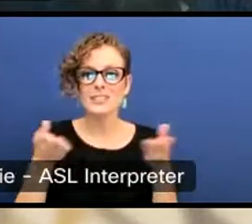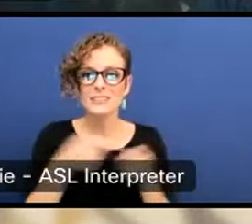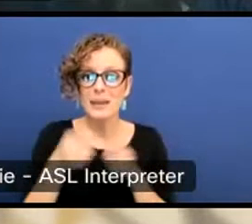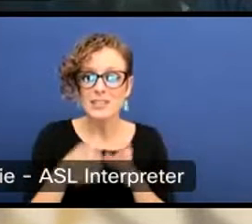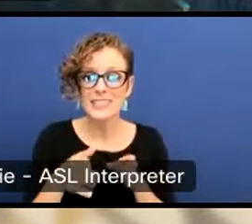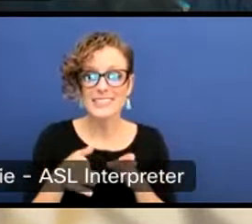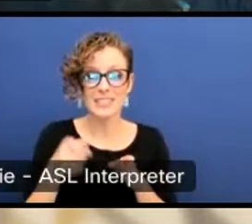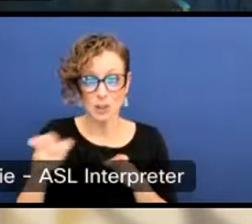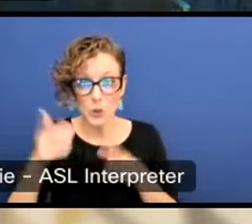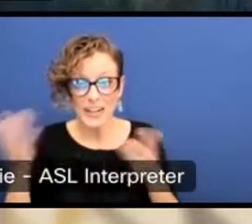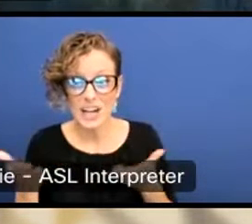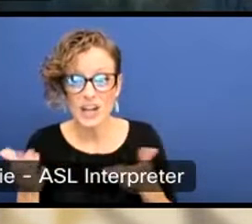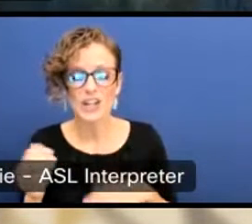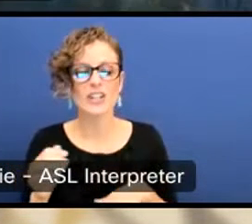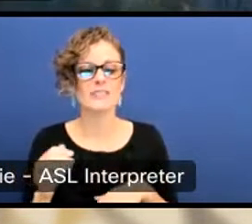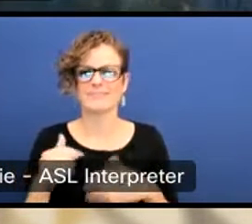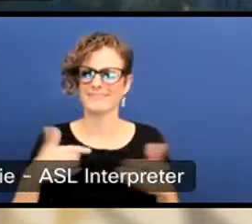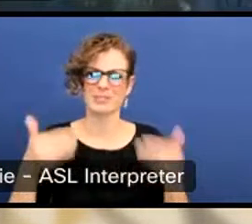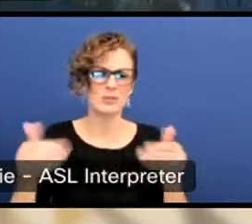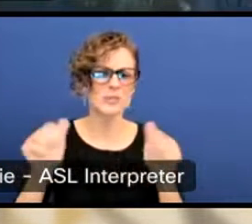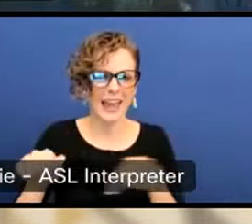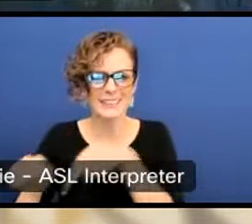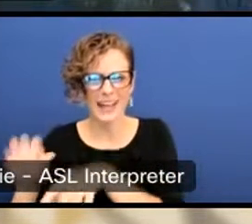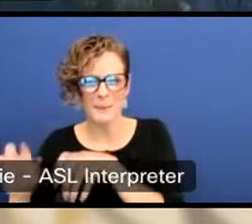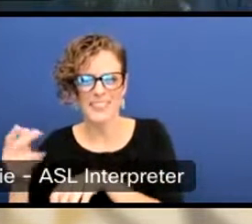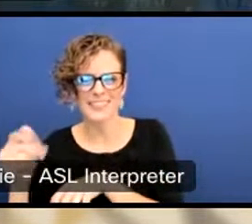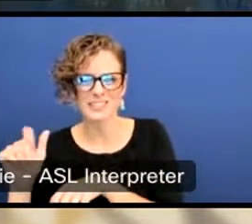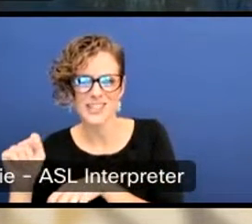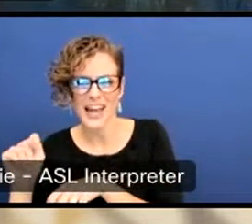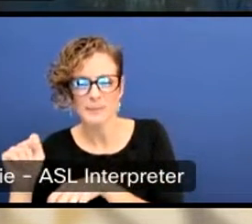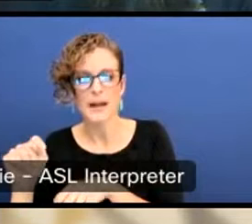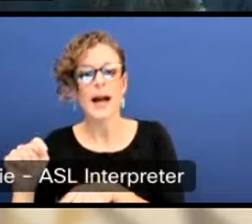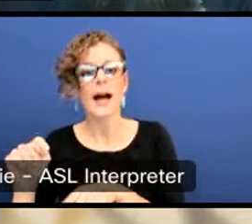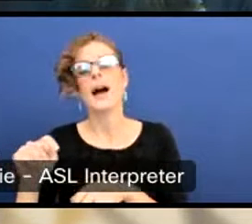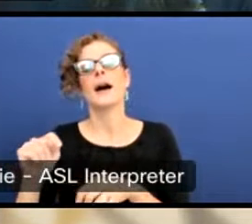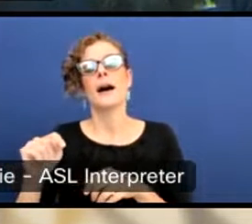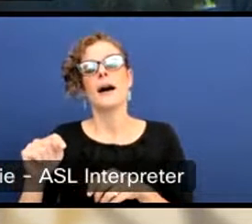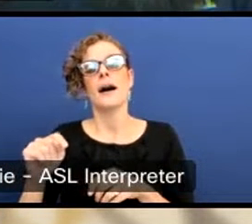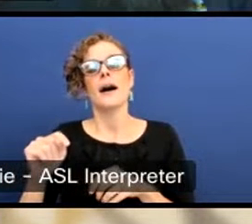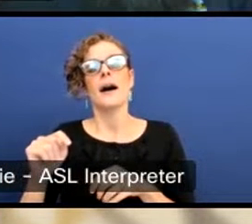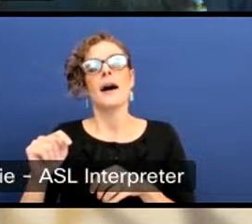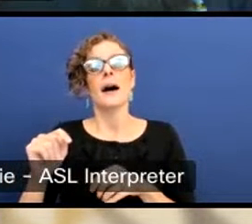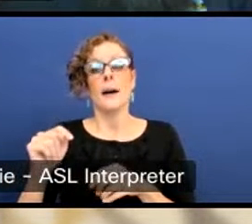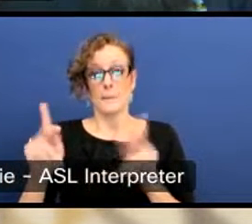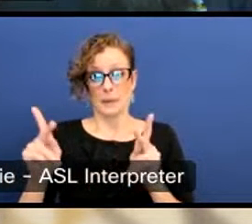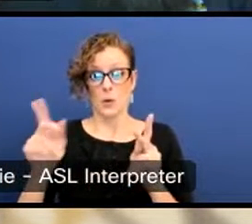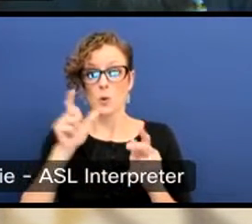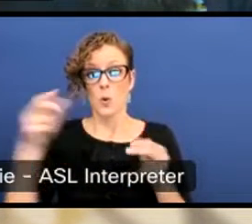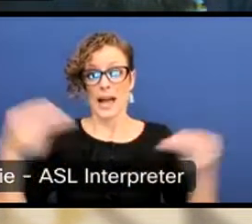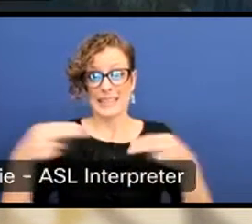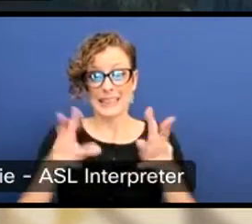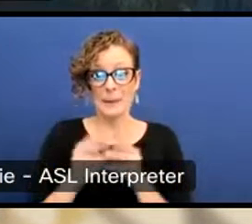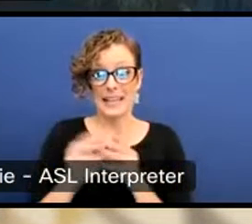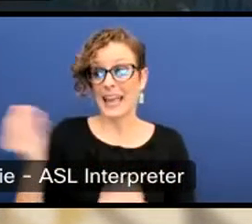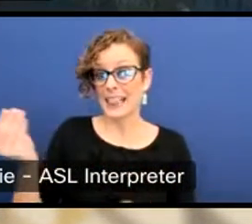here, or you're welcome to do that in the chat as well. Again, I do hear from folks that they attend these meetings, but I don't always get